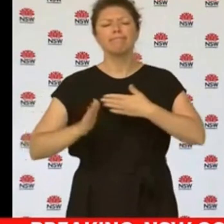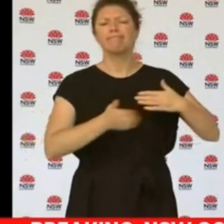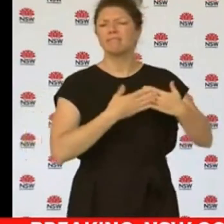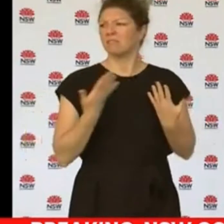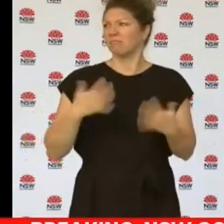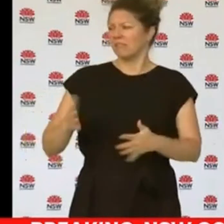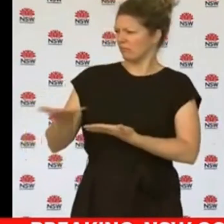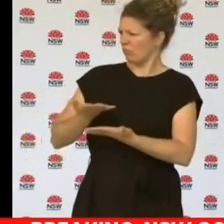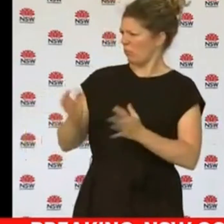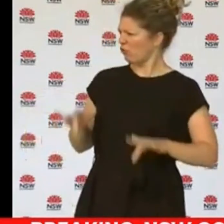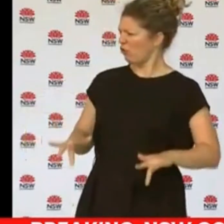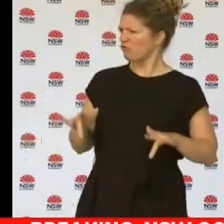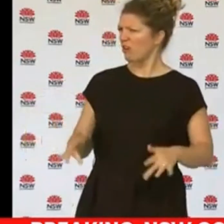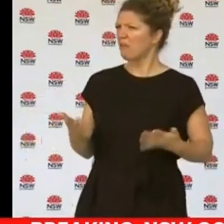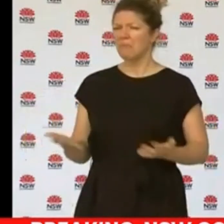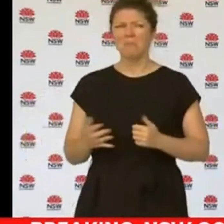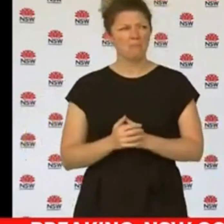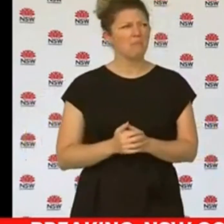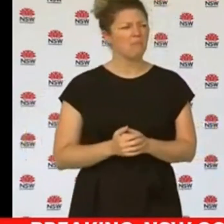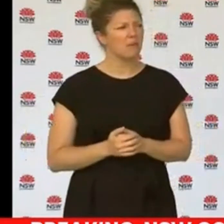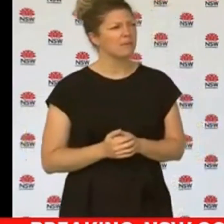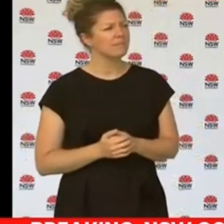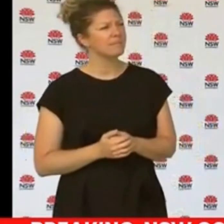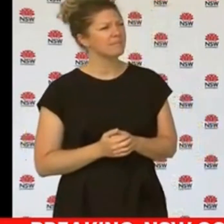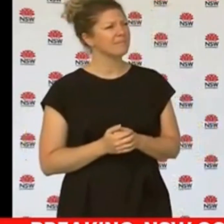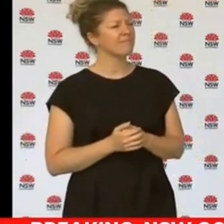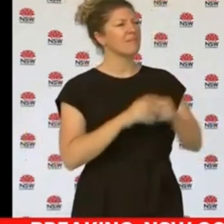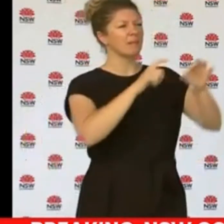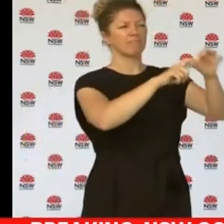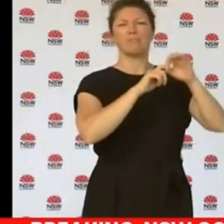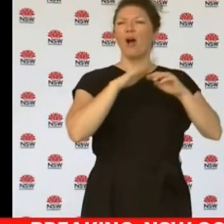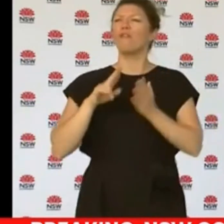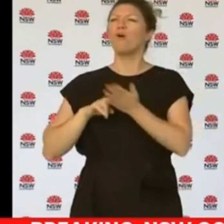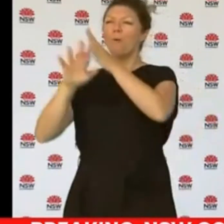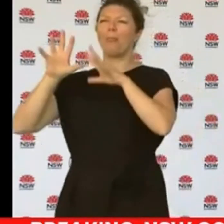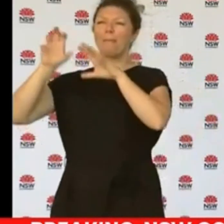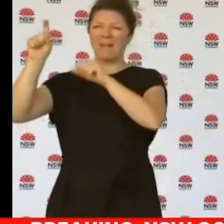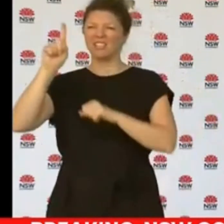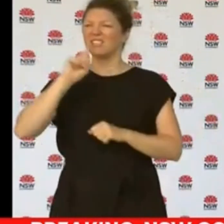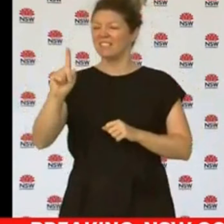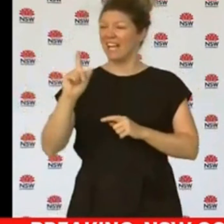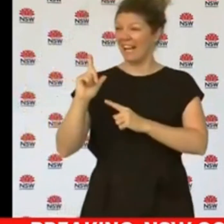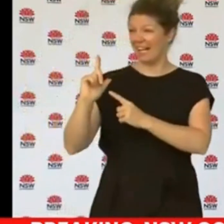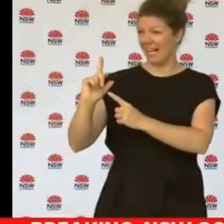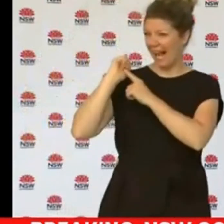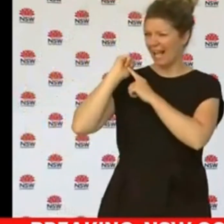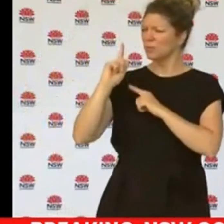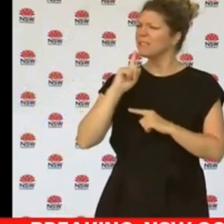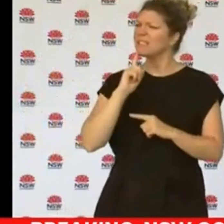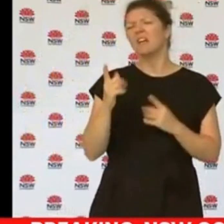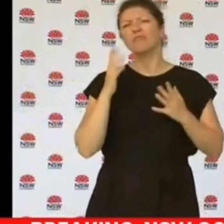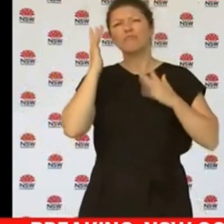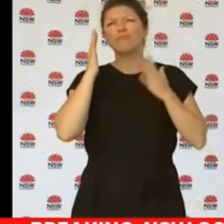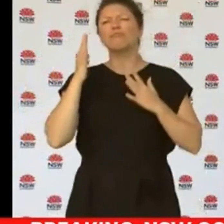about borders. In terms of the northern beaches, communities that can now get out and about, you mentioned over a week ago that the government